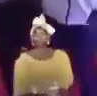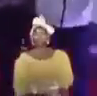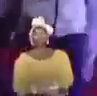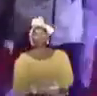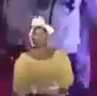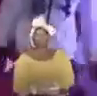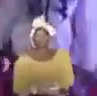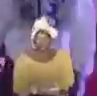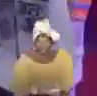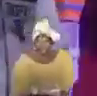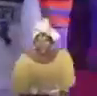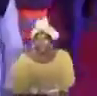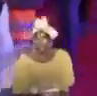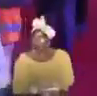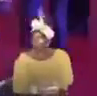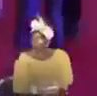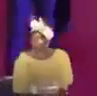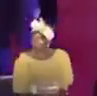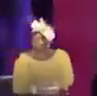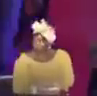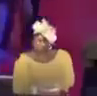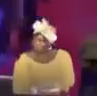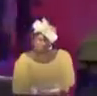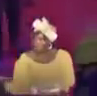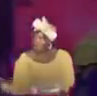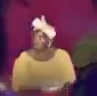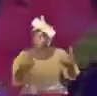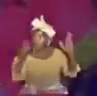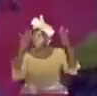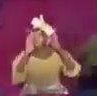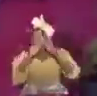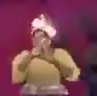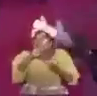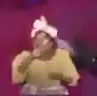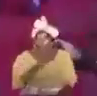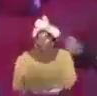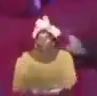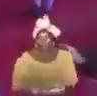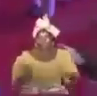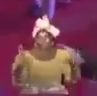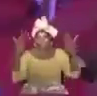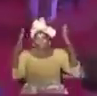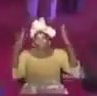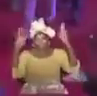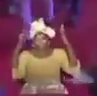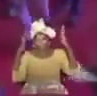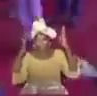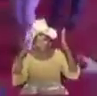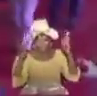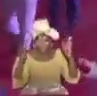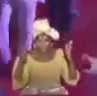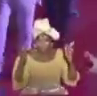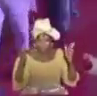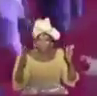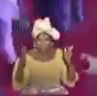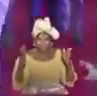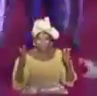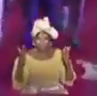Give them a big God bless you. Is that the best you can do? Let's encourage them as they go.